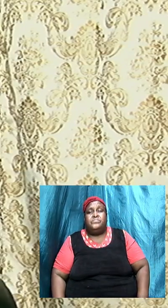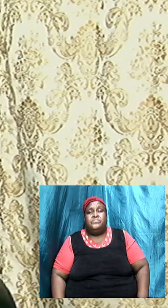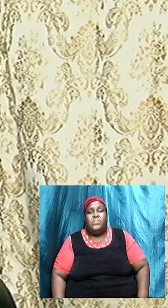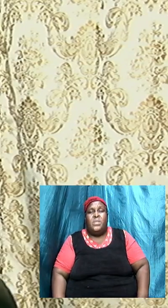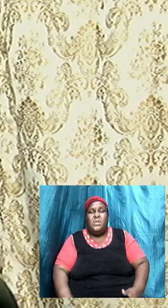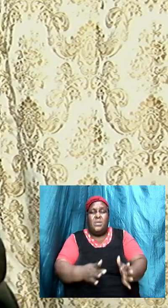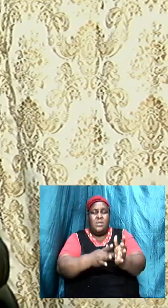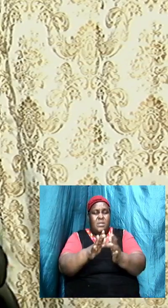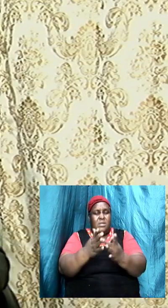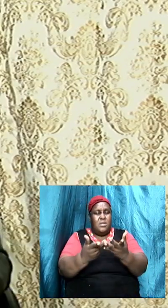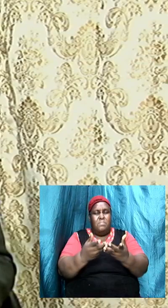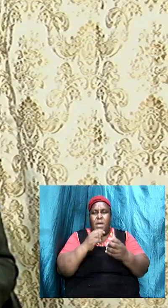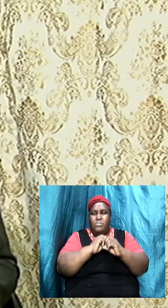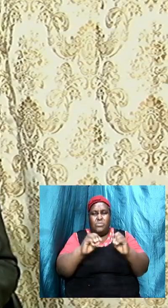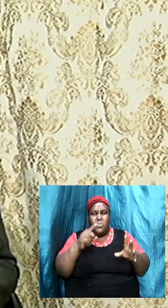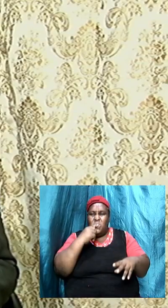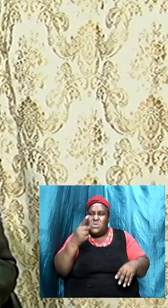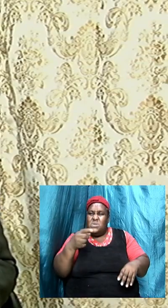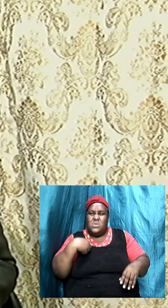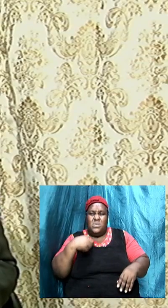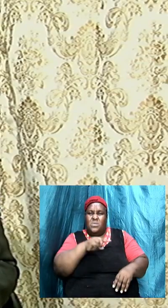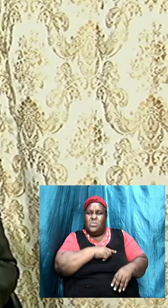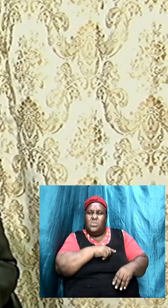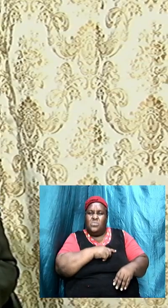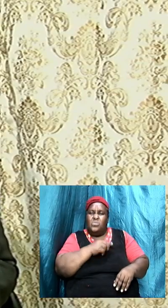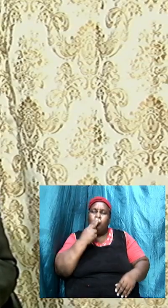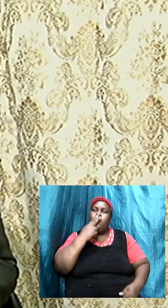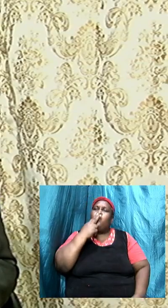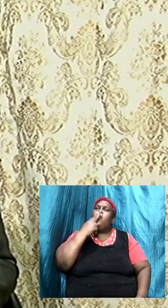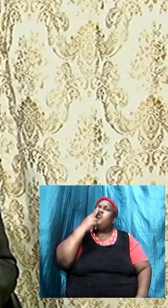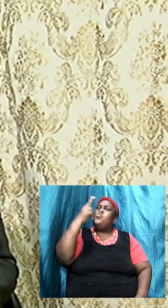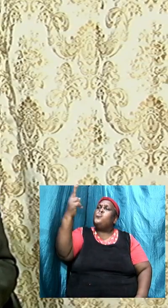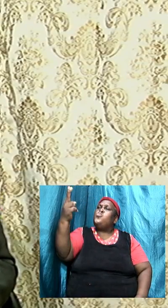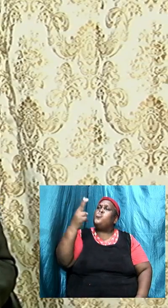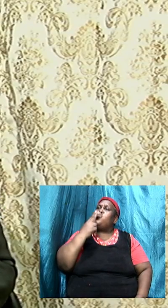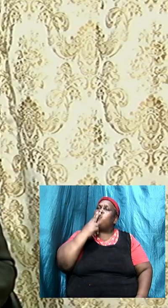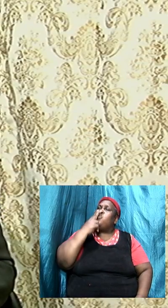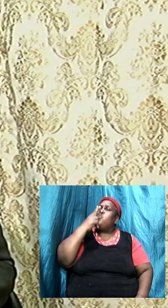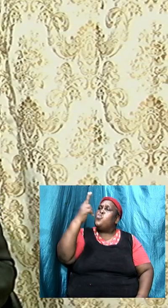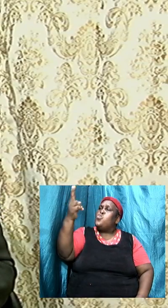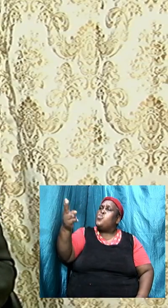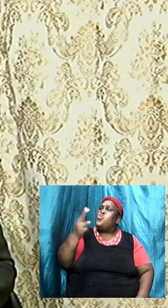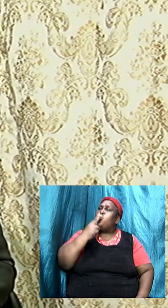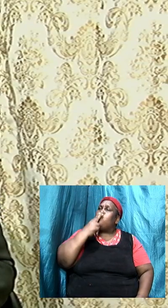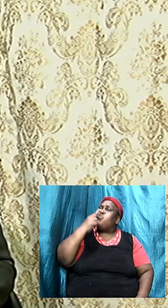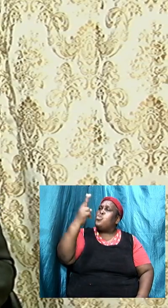the Bible don't say to us, say, look here, don't smoke. Let us look at 1 Corinthians